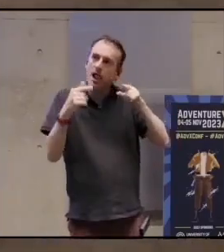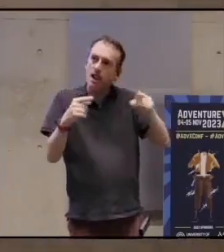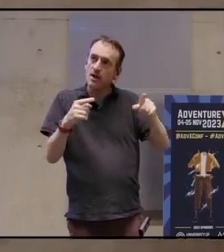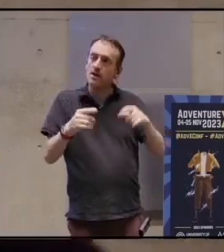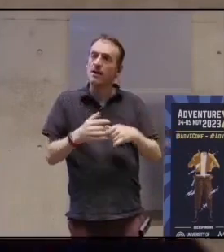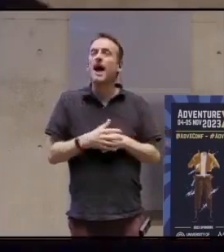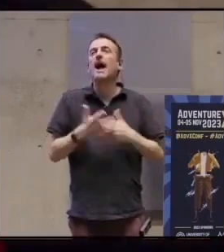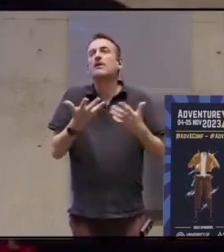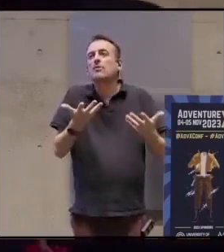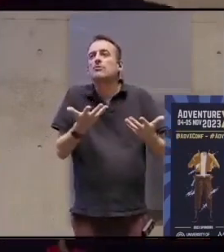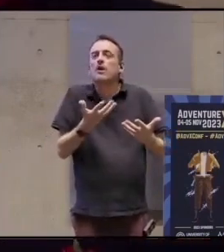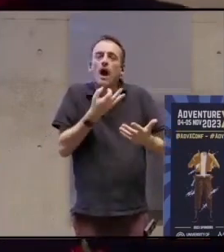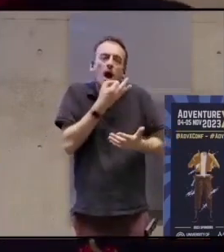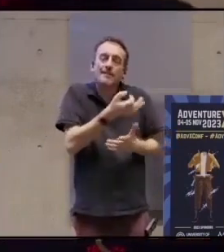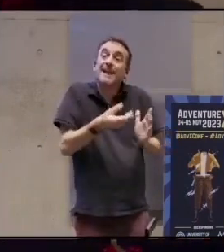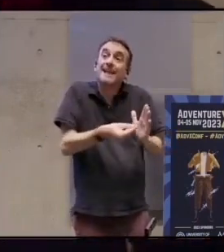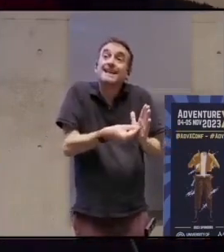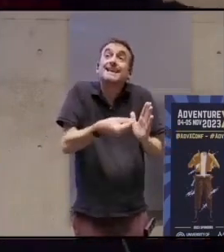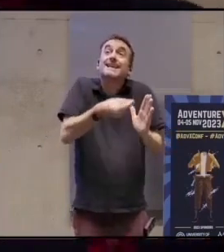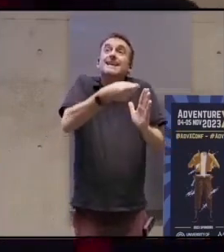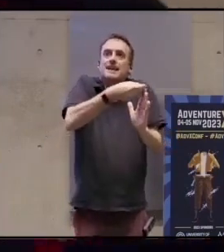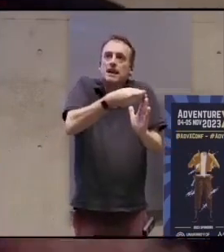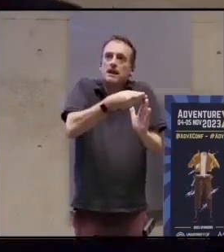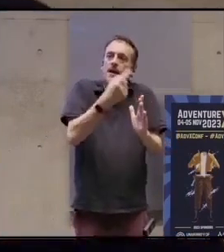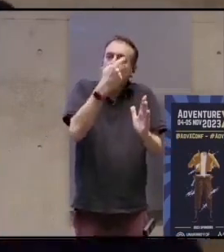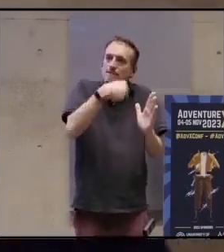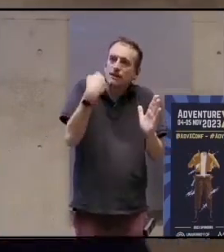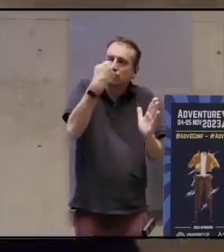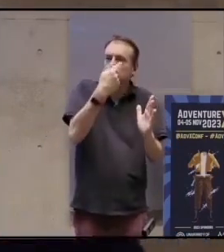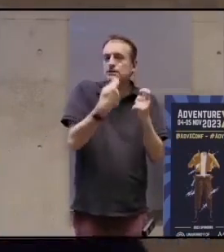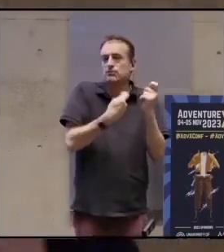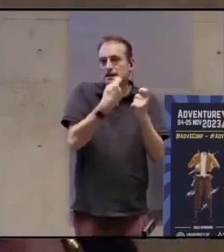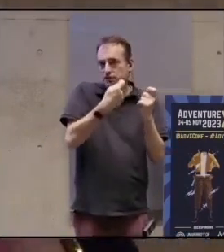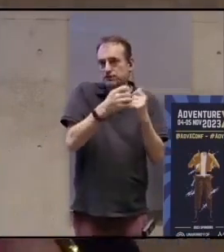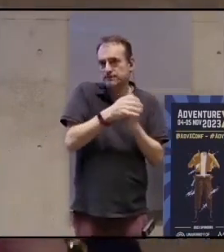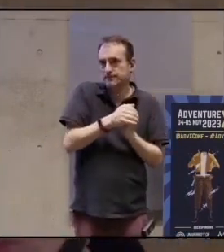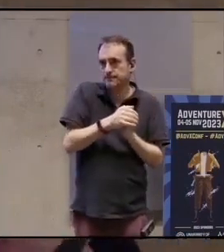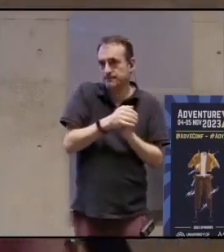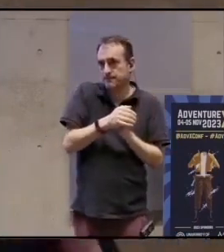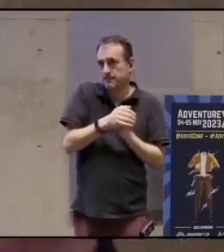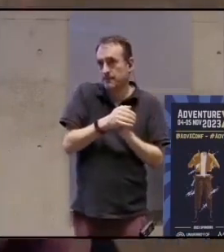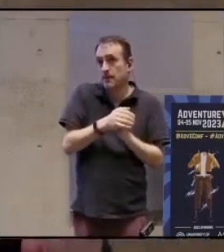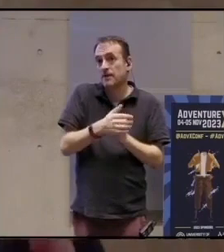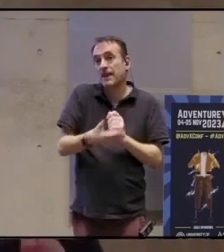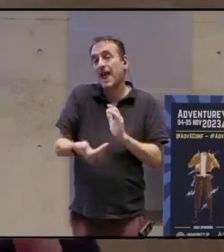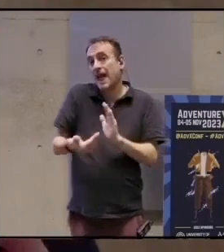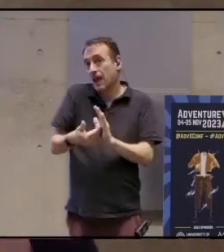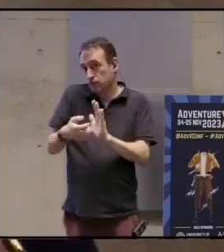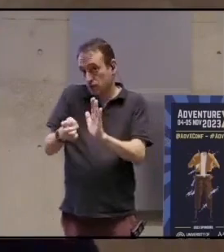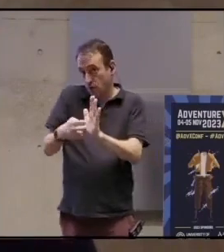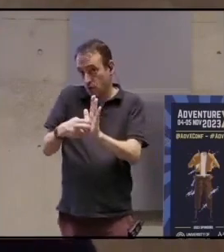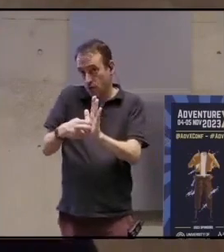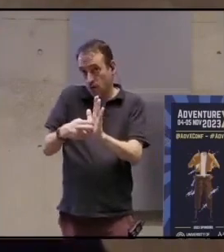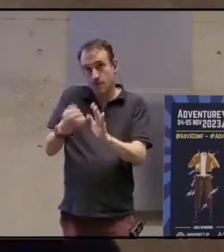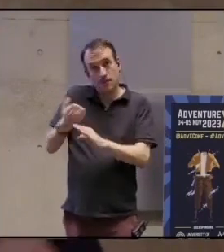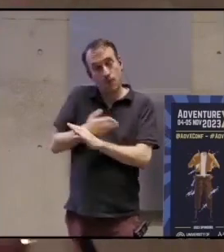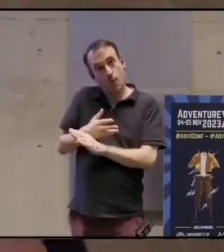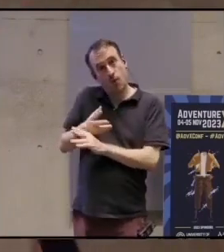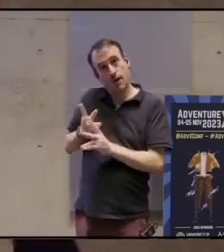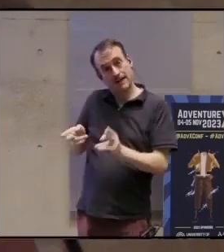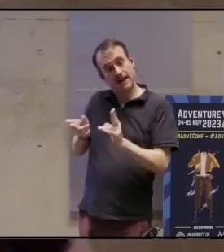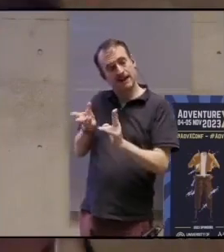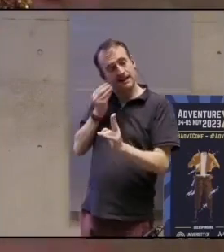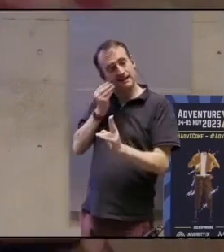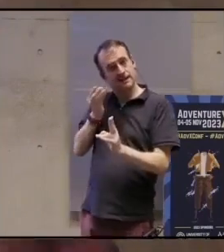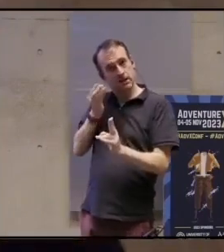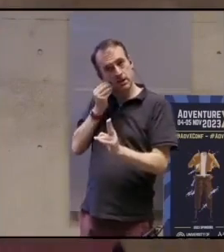that would match the emotion of the line you want. As a side note, when you are listening to the takes, I tend to not look